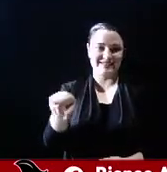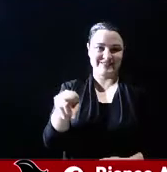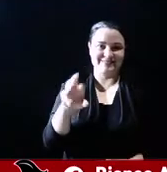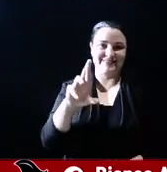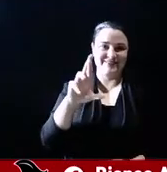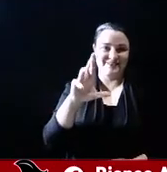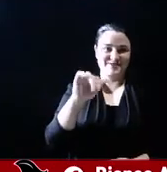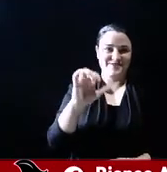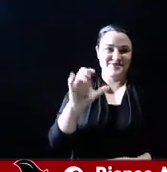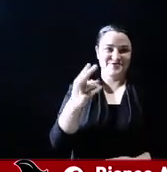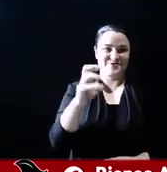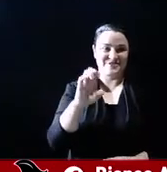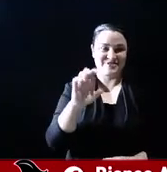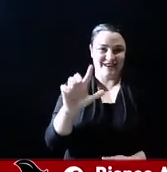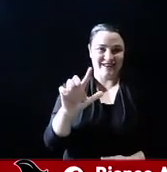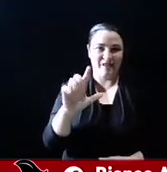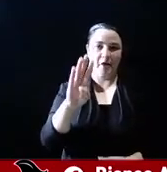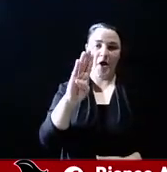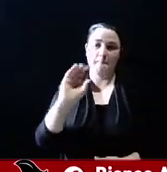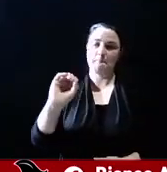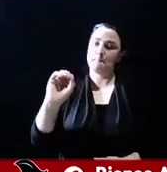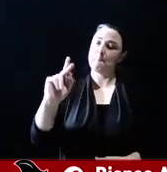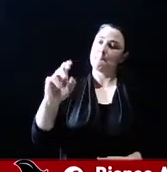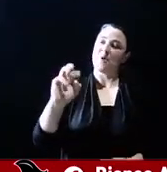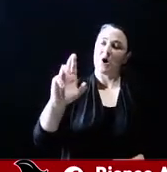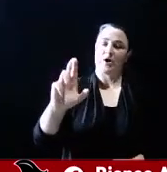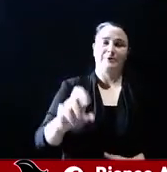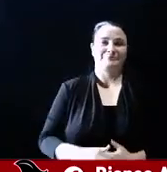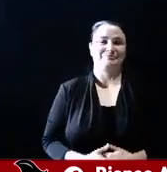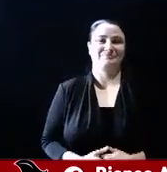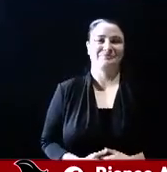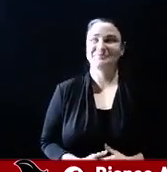Rachel Ashanti Booker,